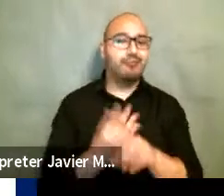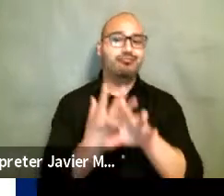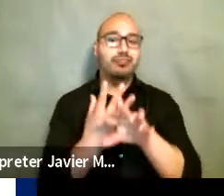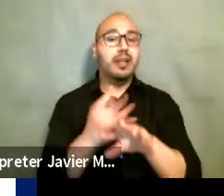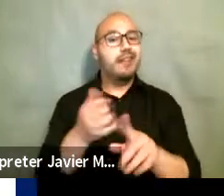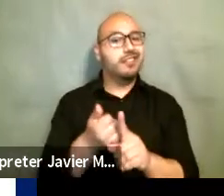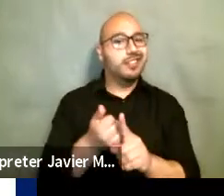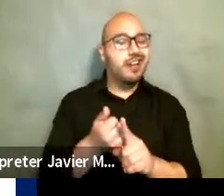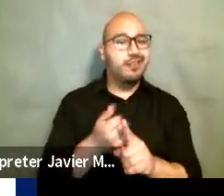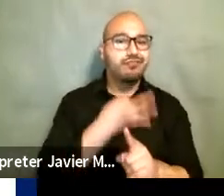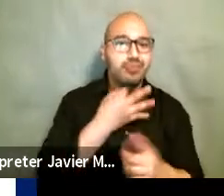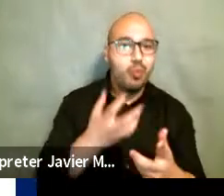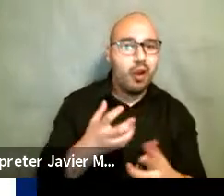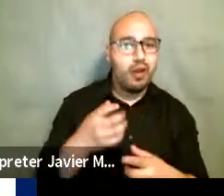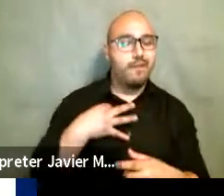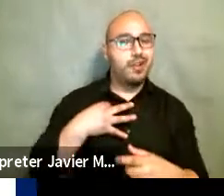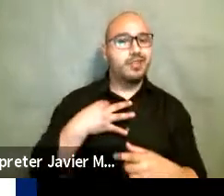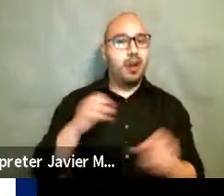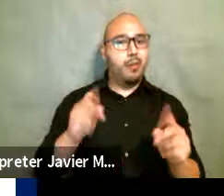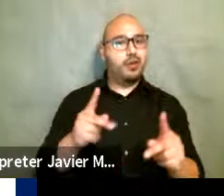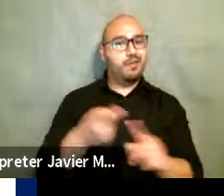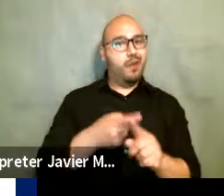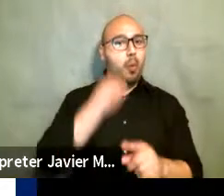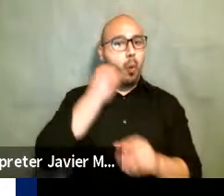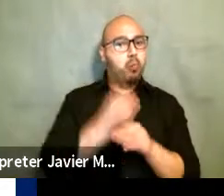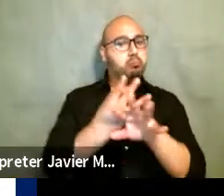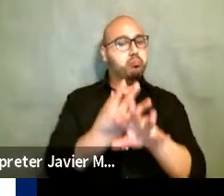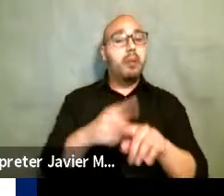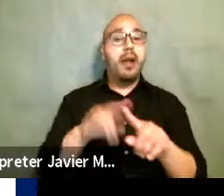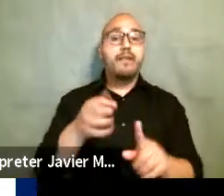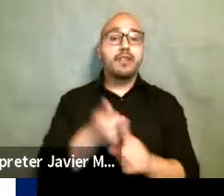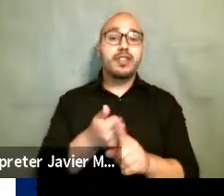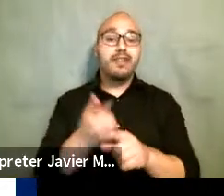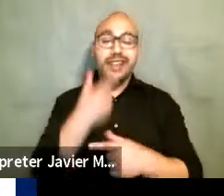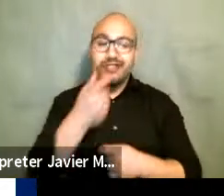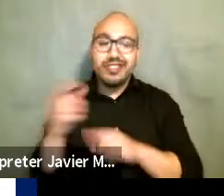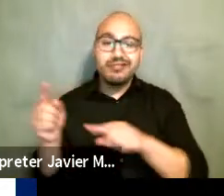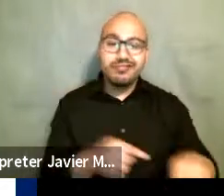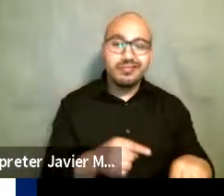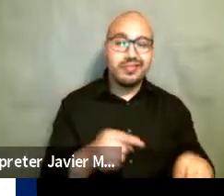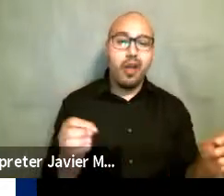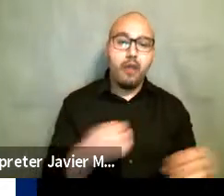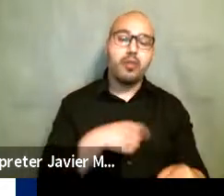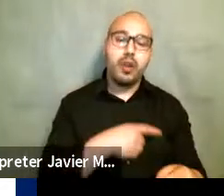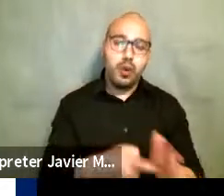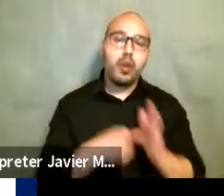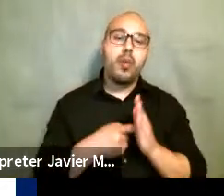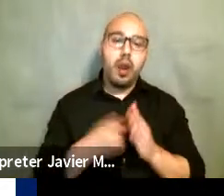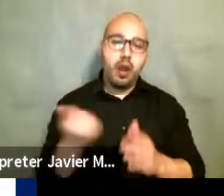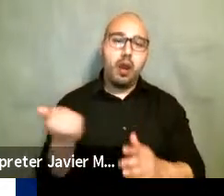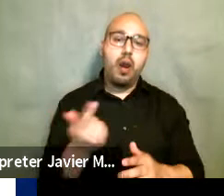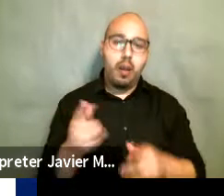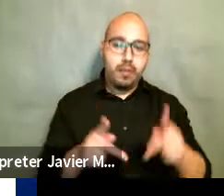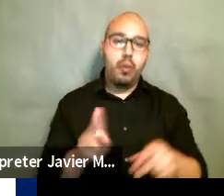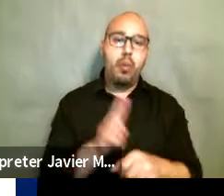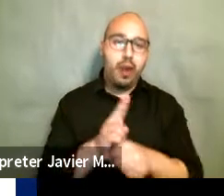their volunteer opportunities from home. But if you are interested in coming to the office, we do require that everyone wear face masks and